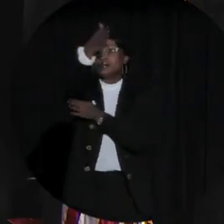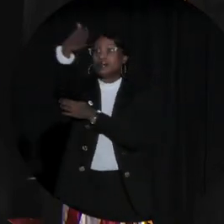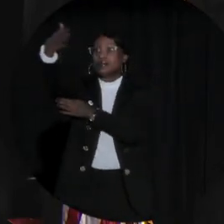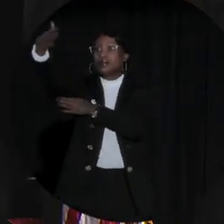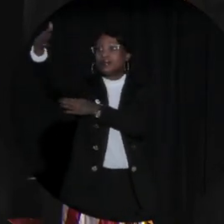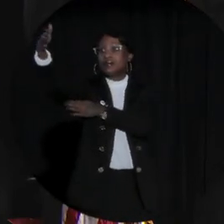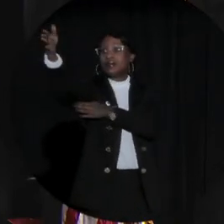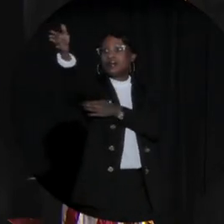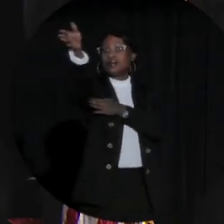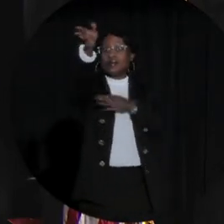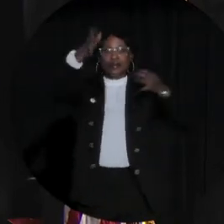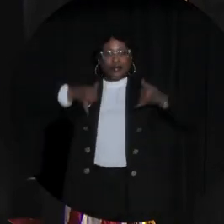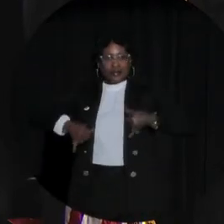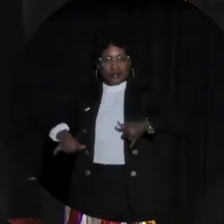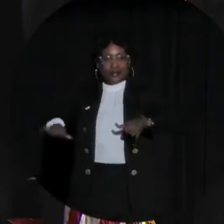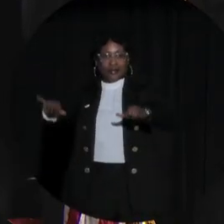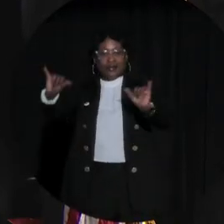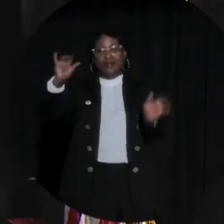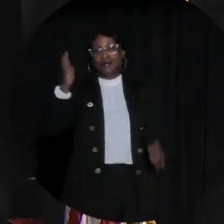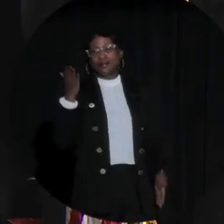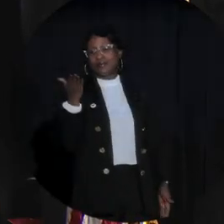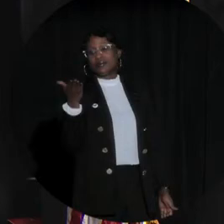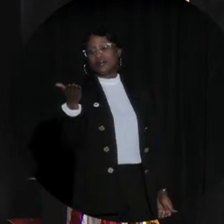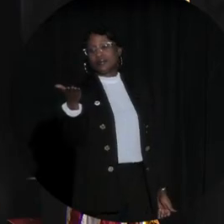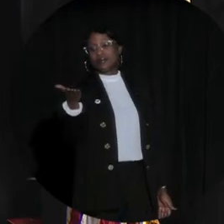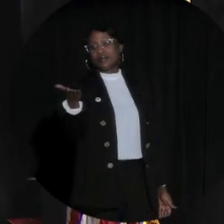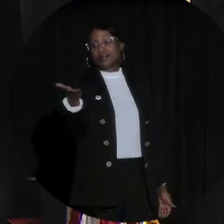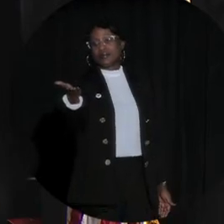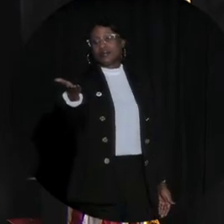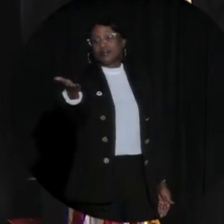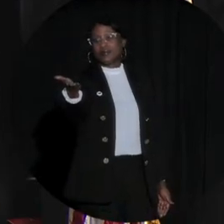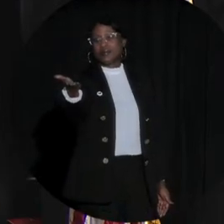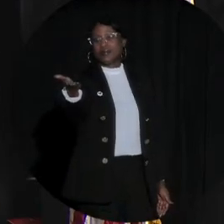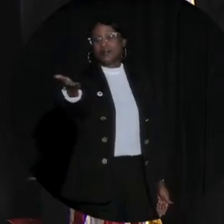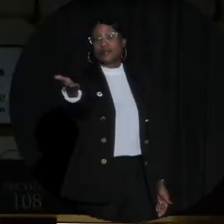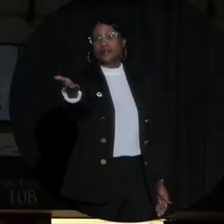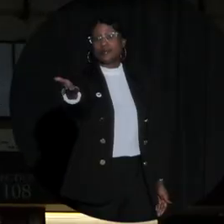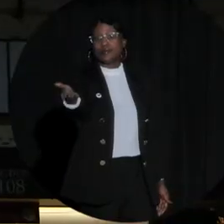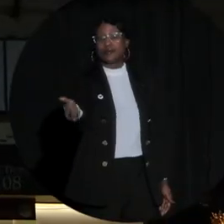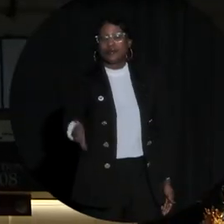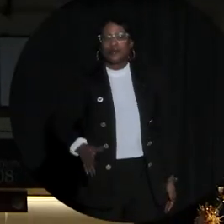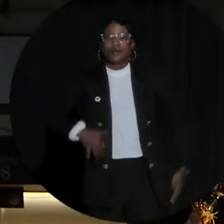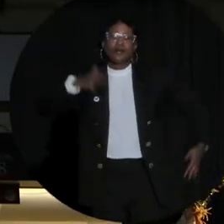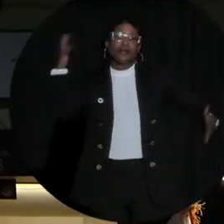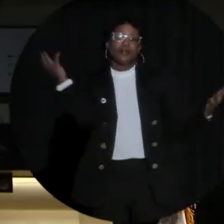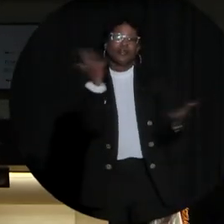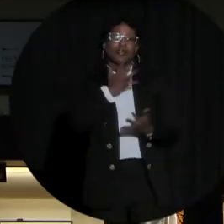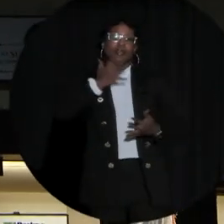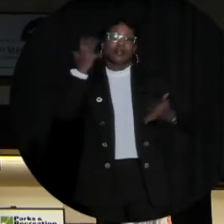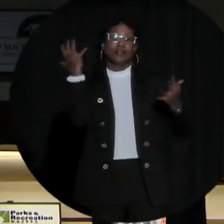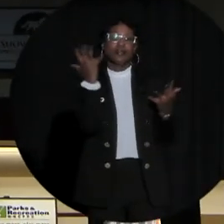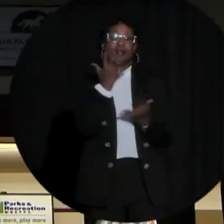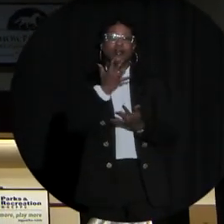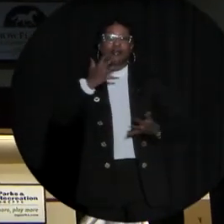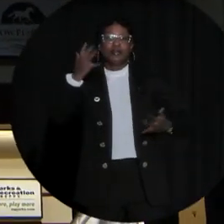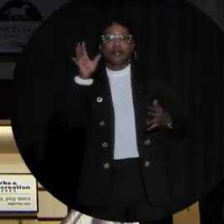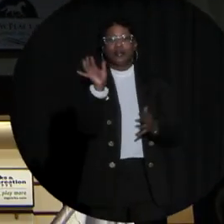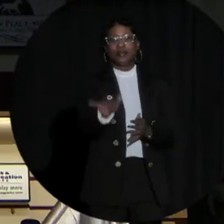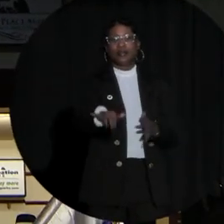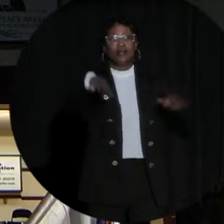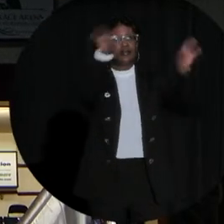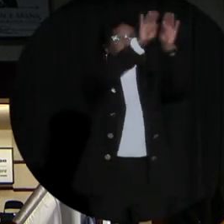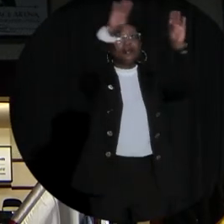night that our flag was still there. Oh, say